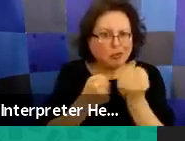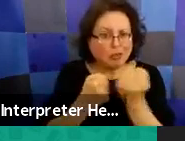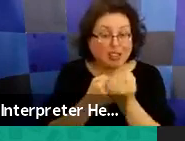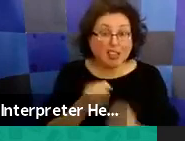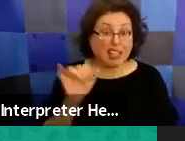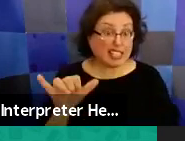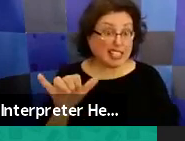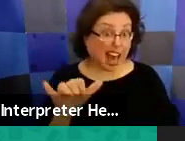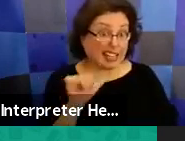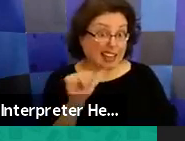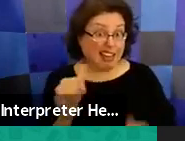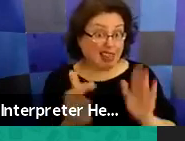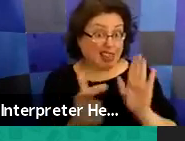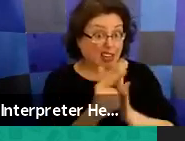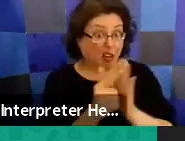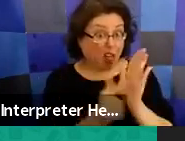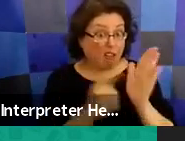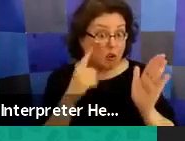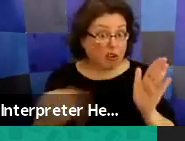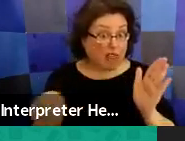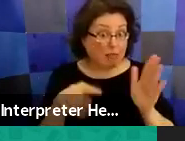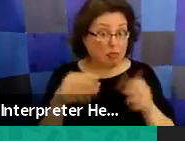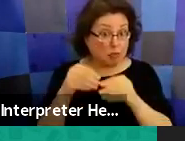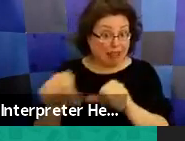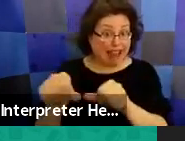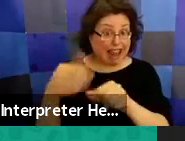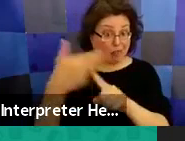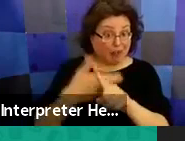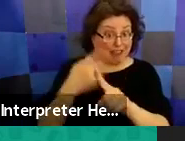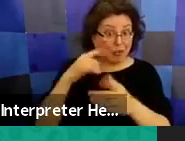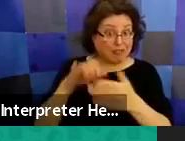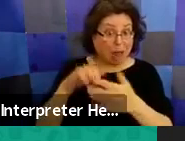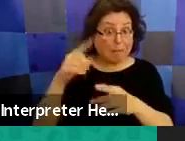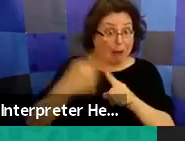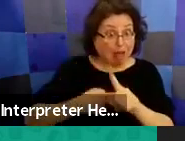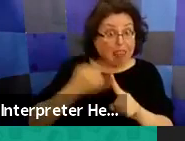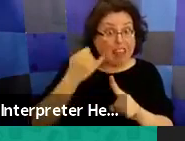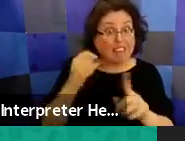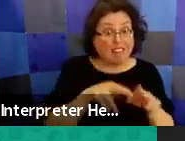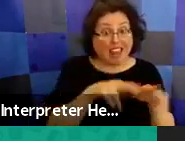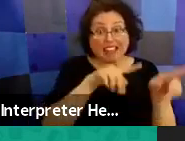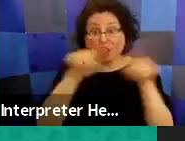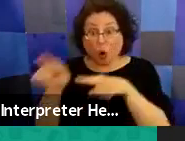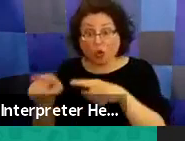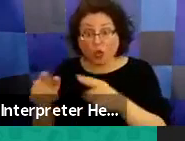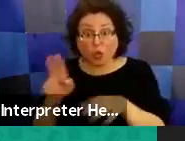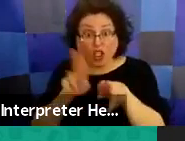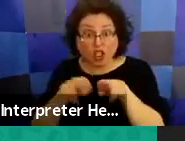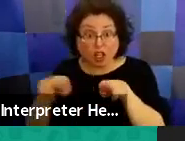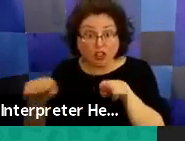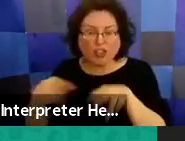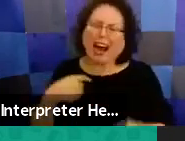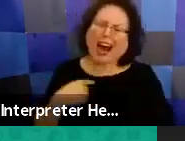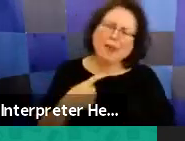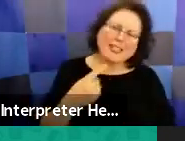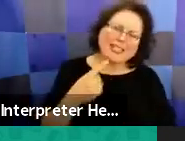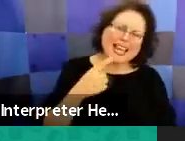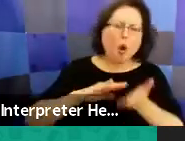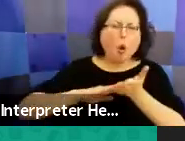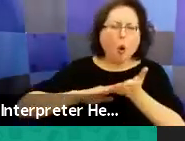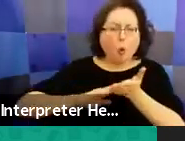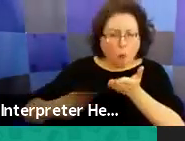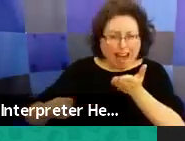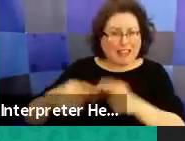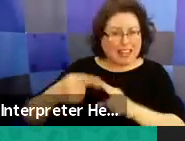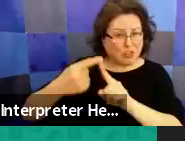the landlord to require the tenant to pay rent for the month they were in the shelter? I would say waiving the rent for